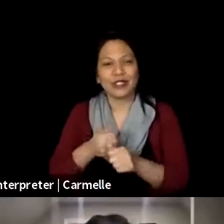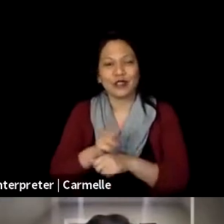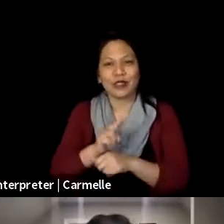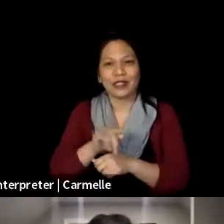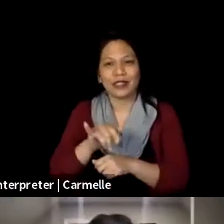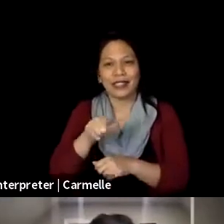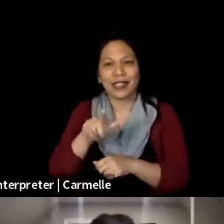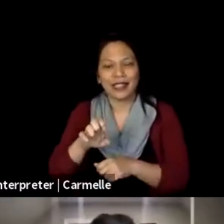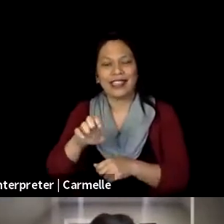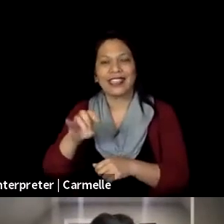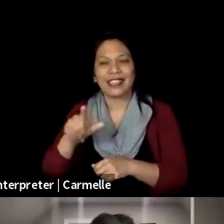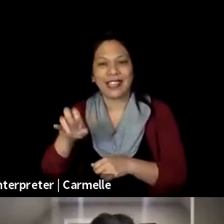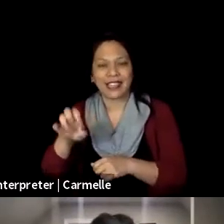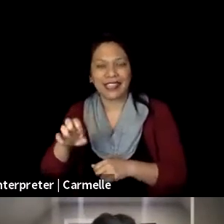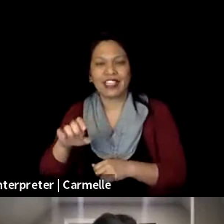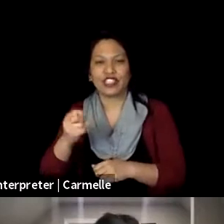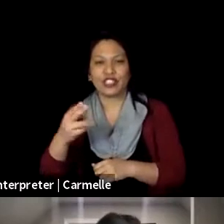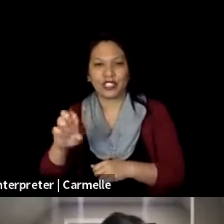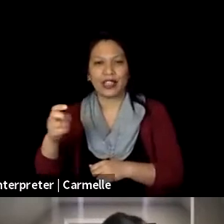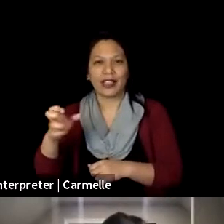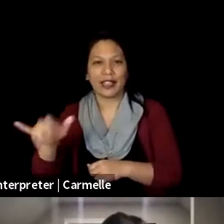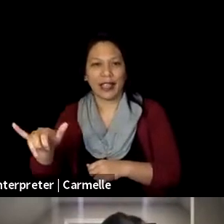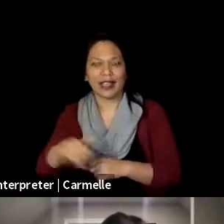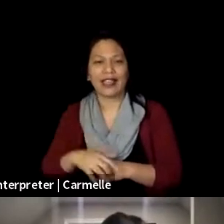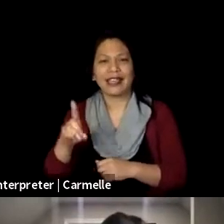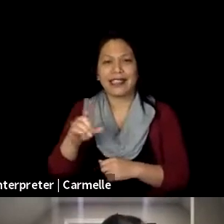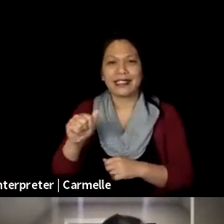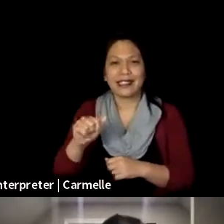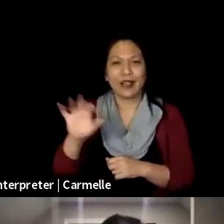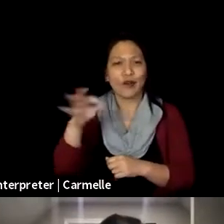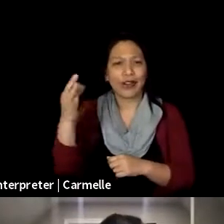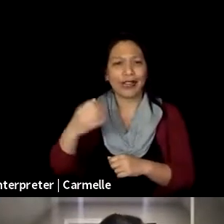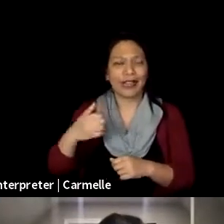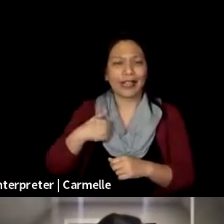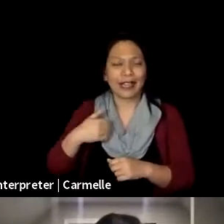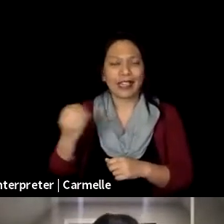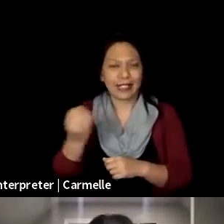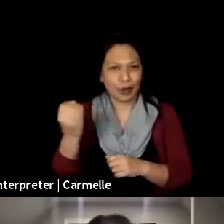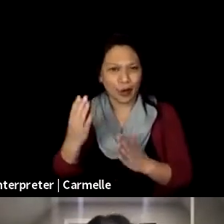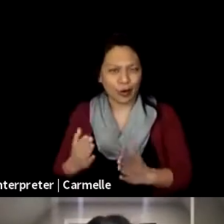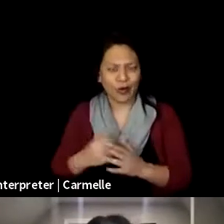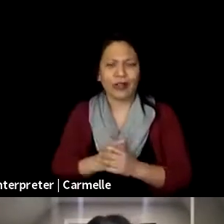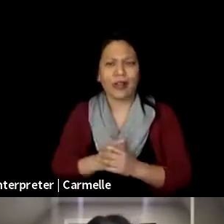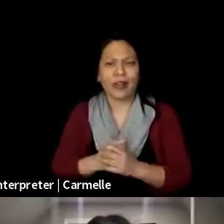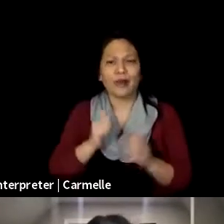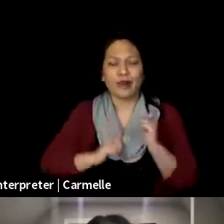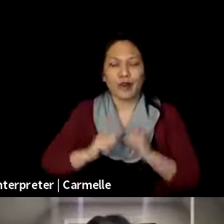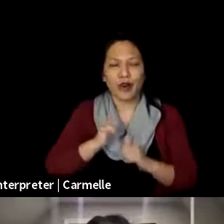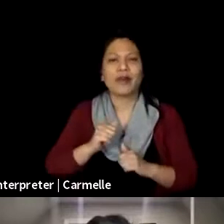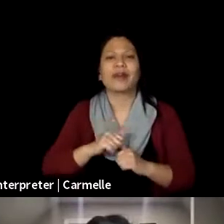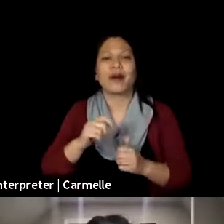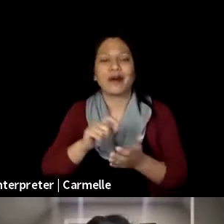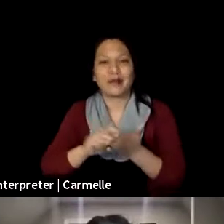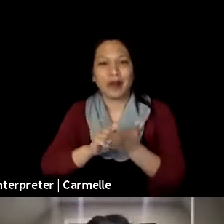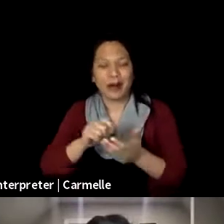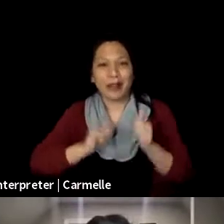yel, elle, she, they, is a disabled Franco-Ontarian trans feminine performer, playwright, dramaturge,